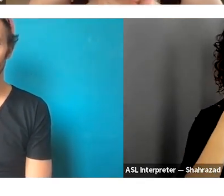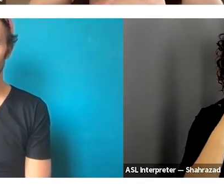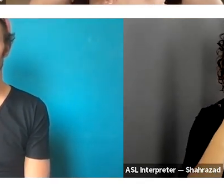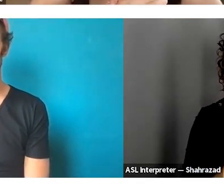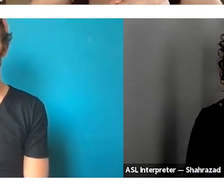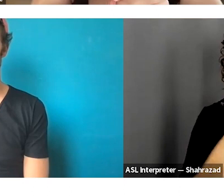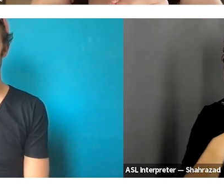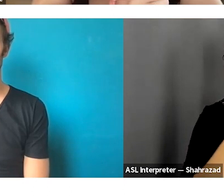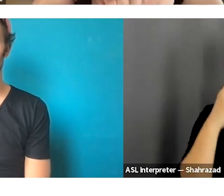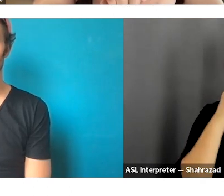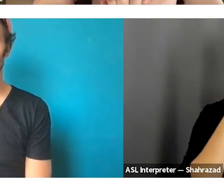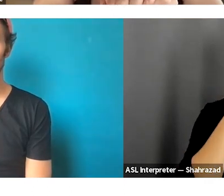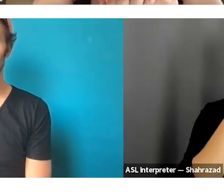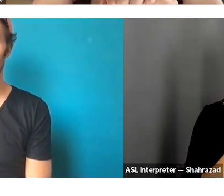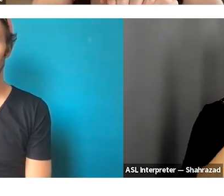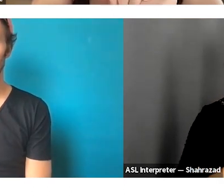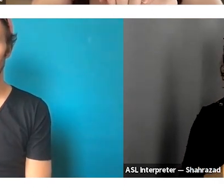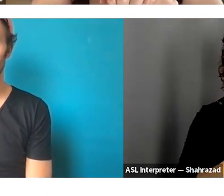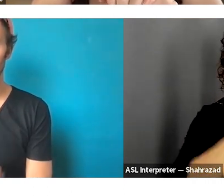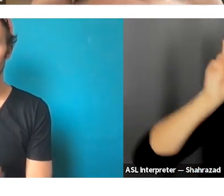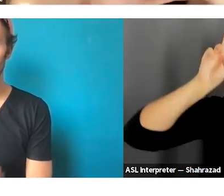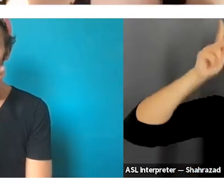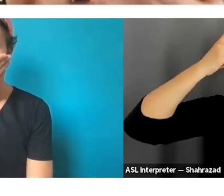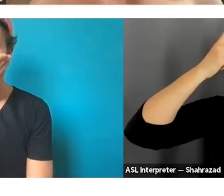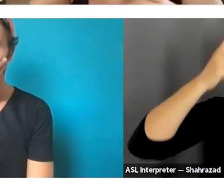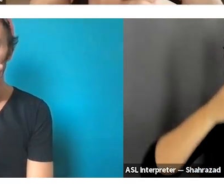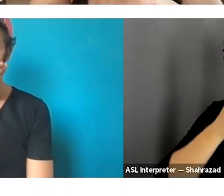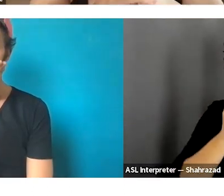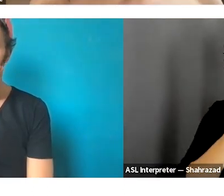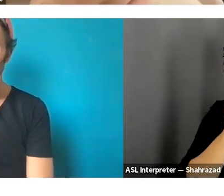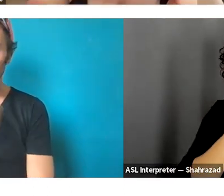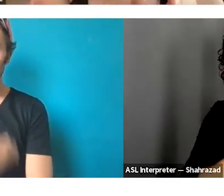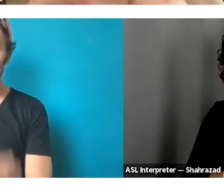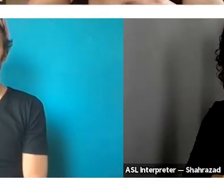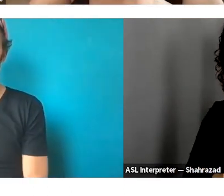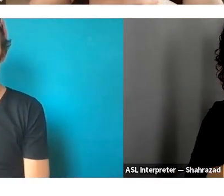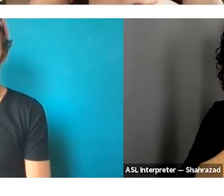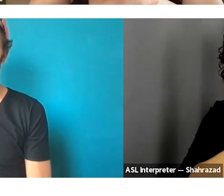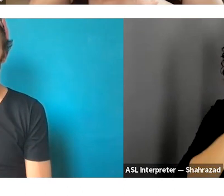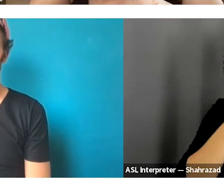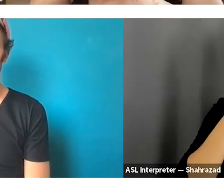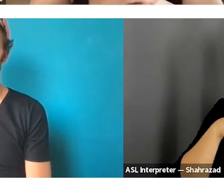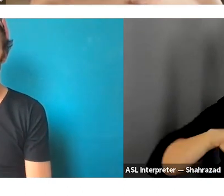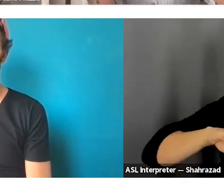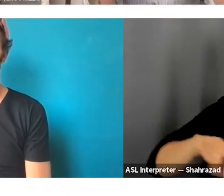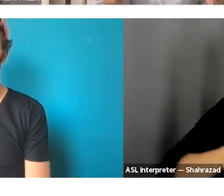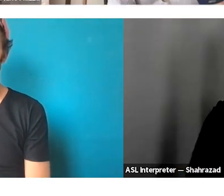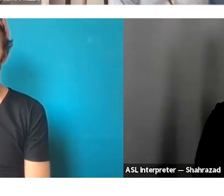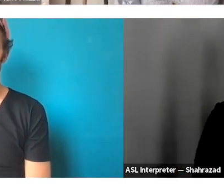precious, folks misunderstand it. For instance, you know, those the food waste is gold, you know,